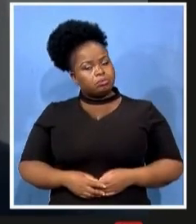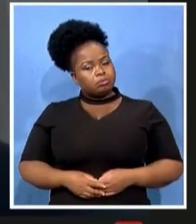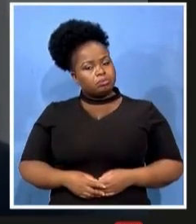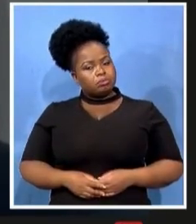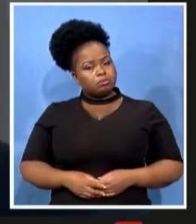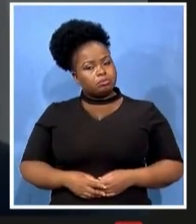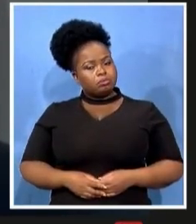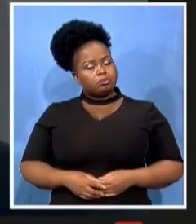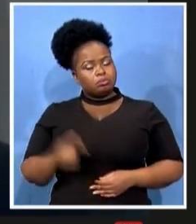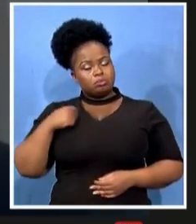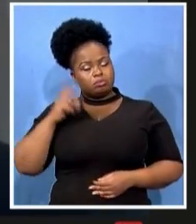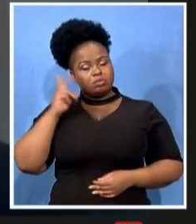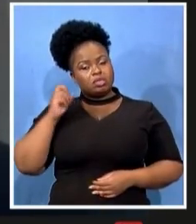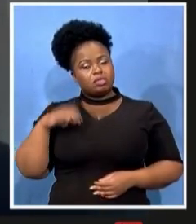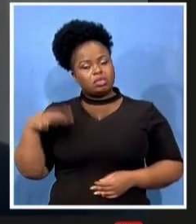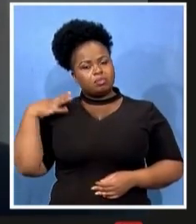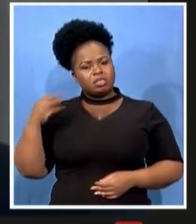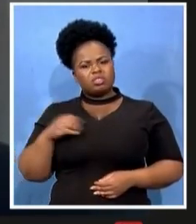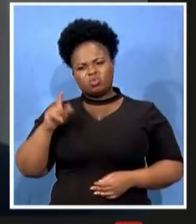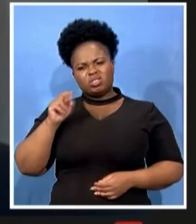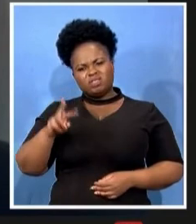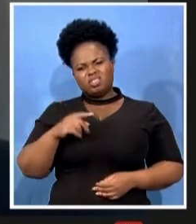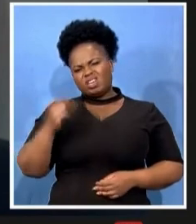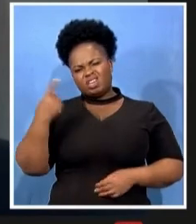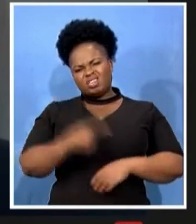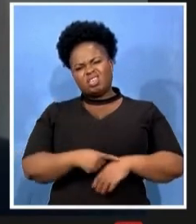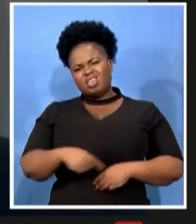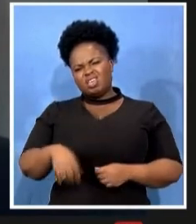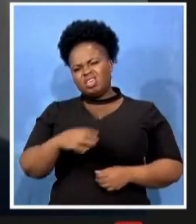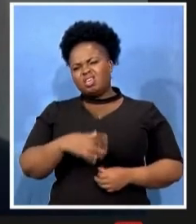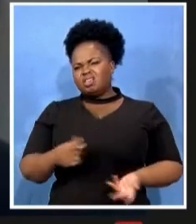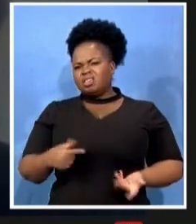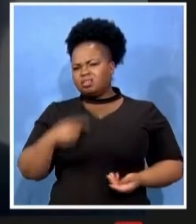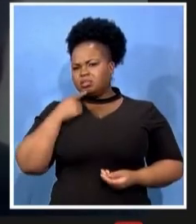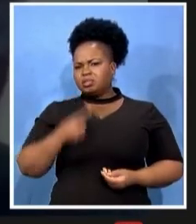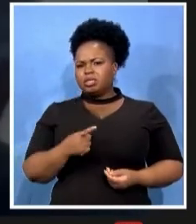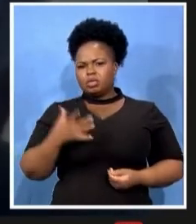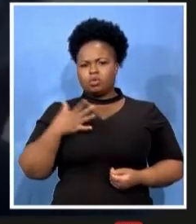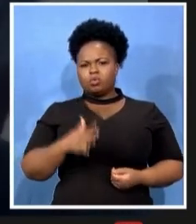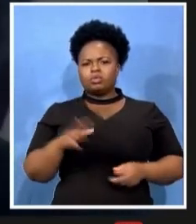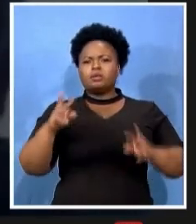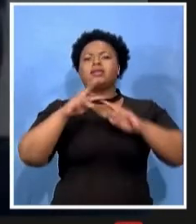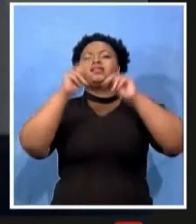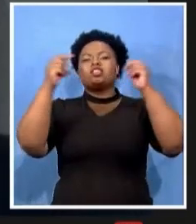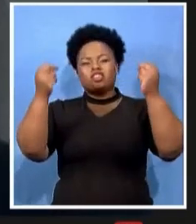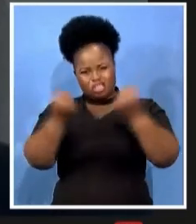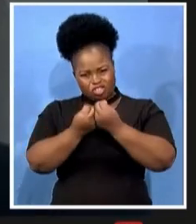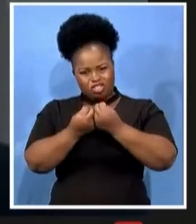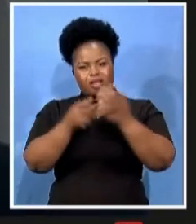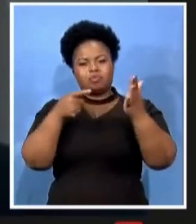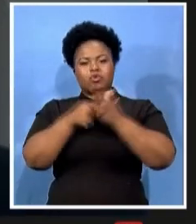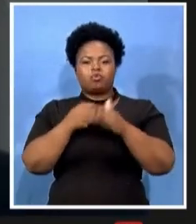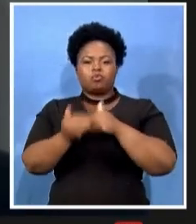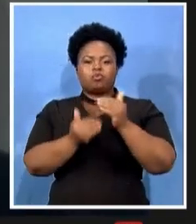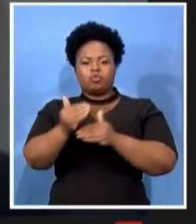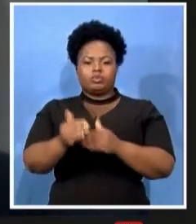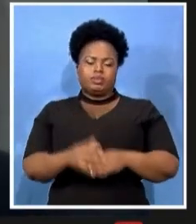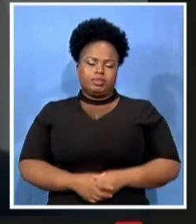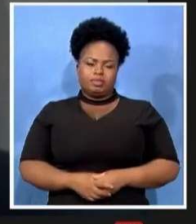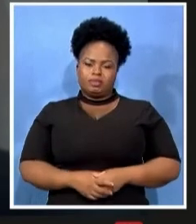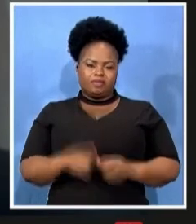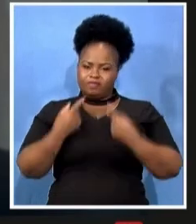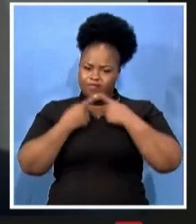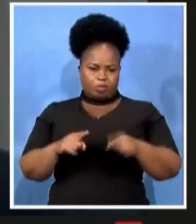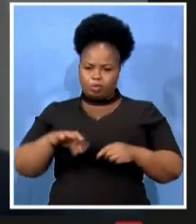other day, that there's going to be a national procurement process. And then finally, Chair, I think we need